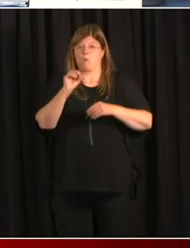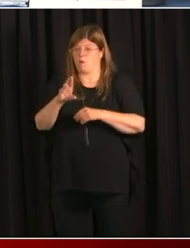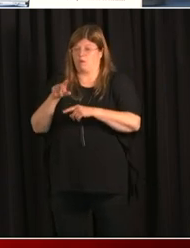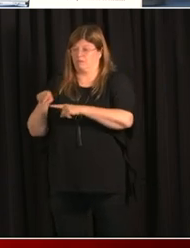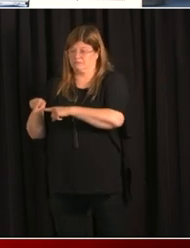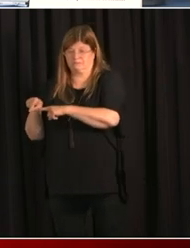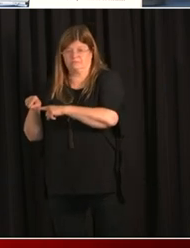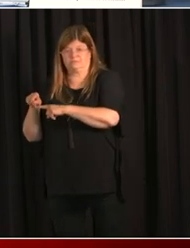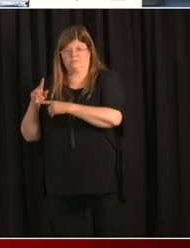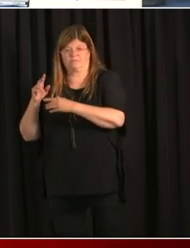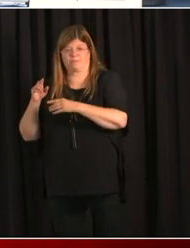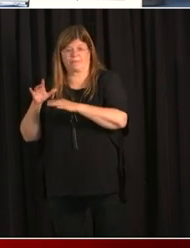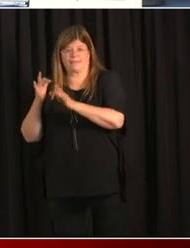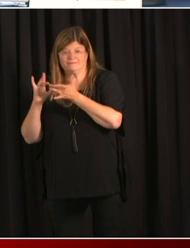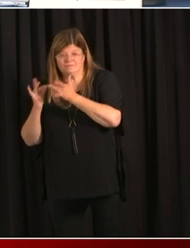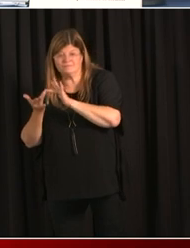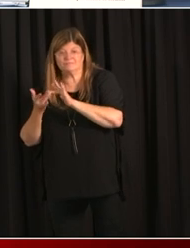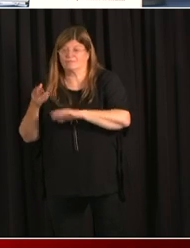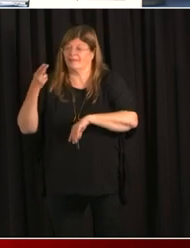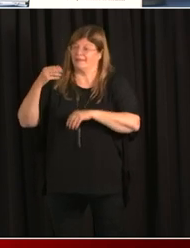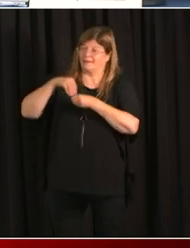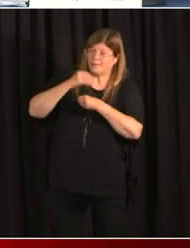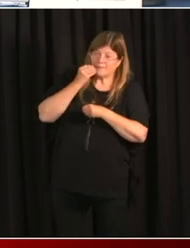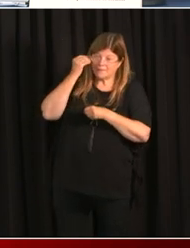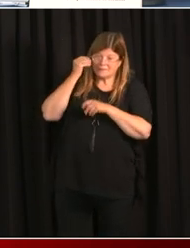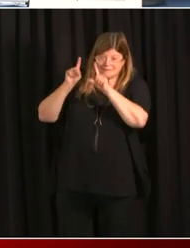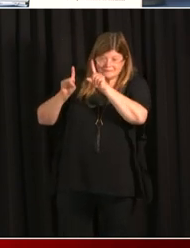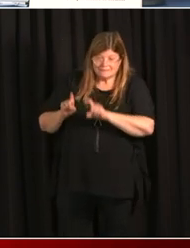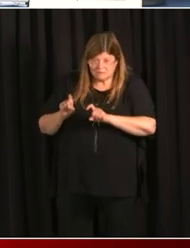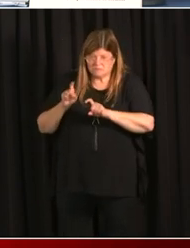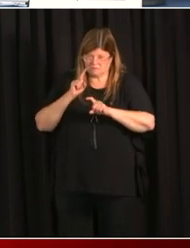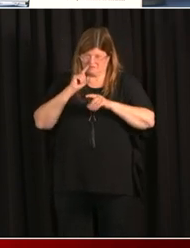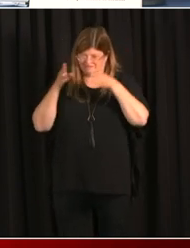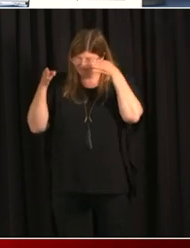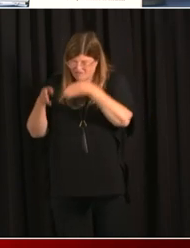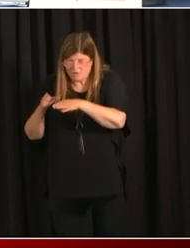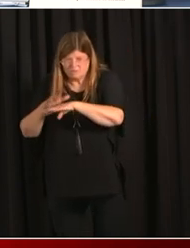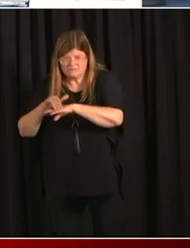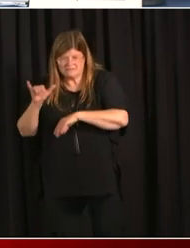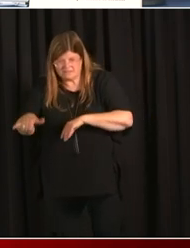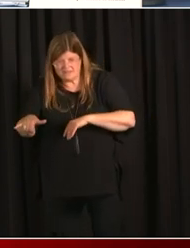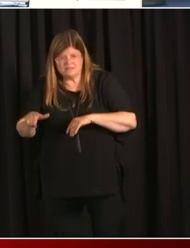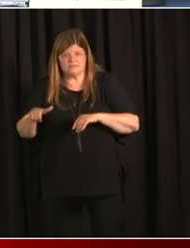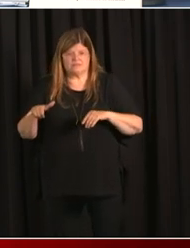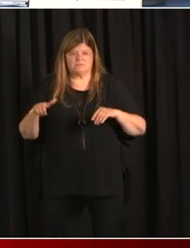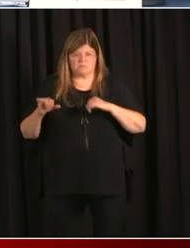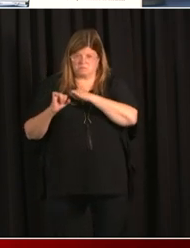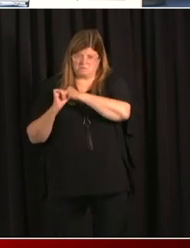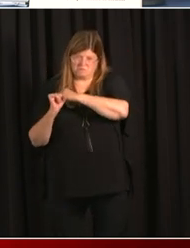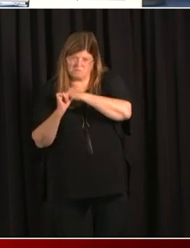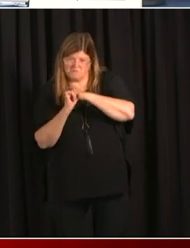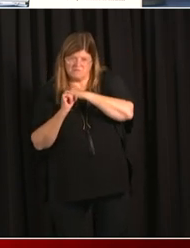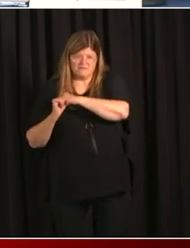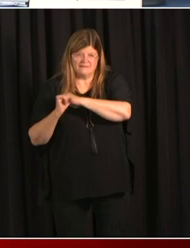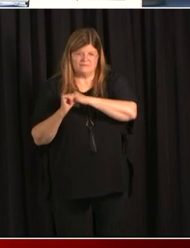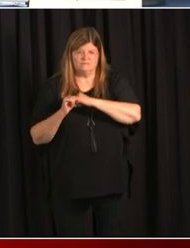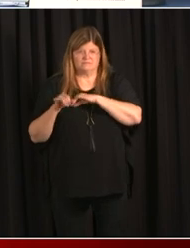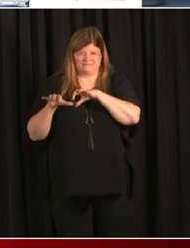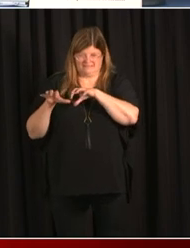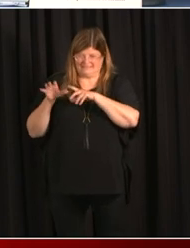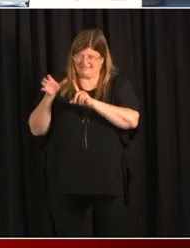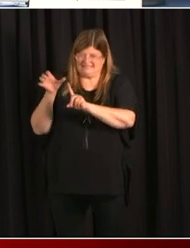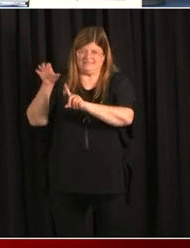this free at-home HIV test are where we're really focusing on still being able to capture that